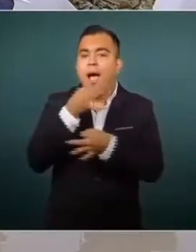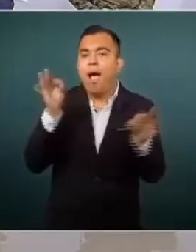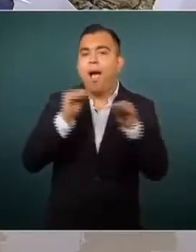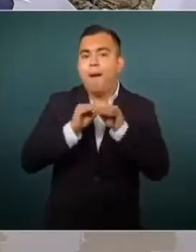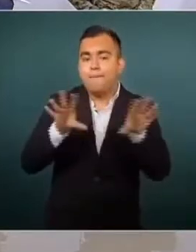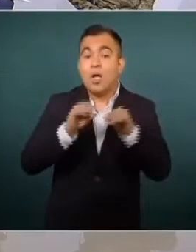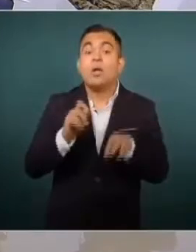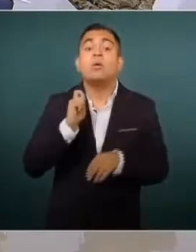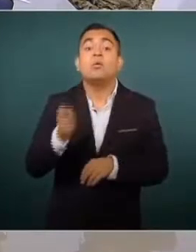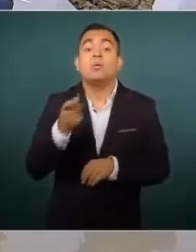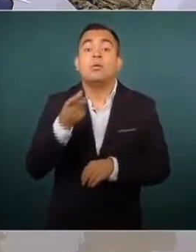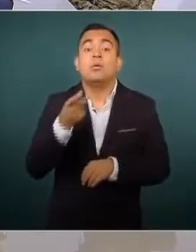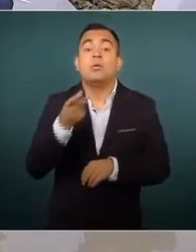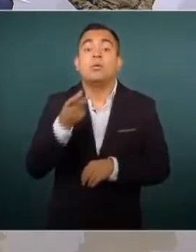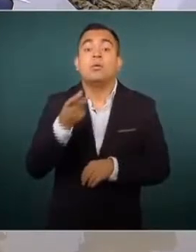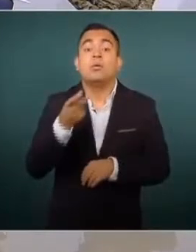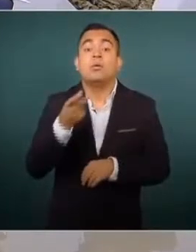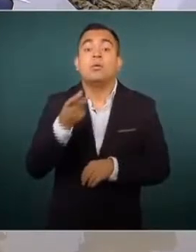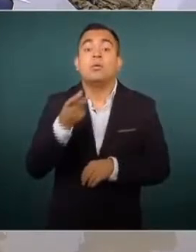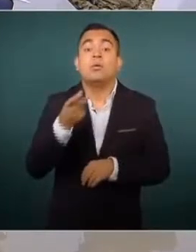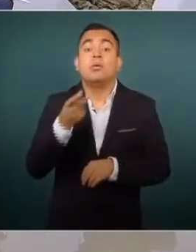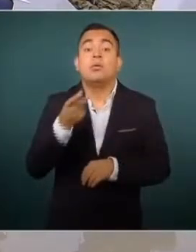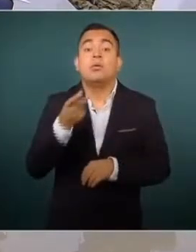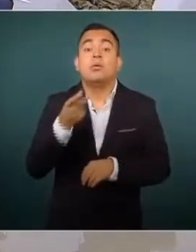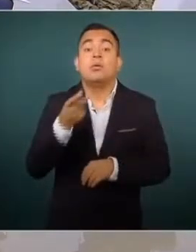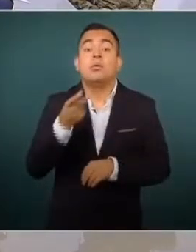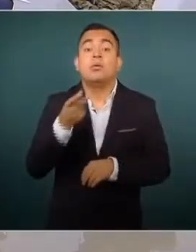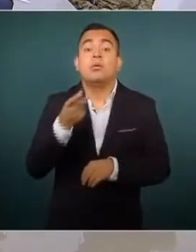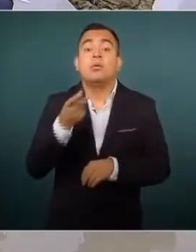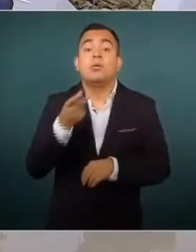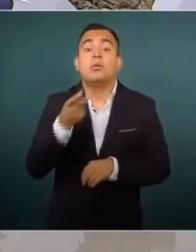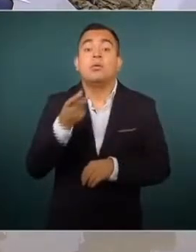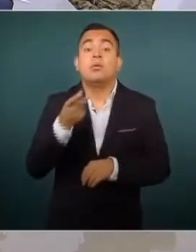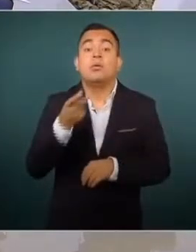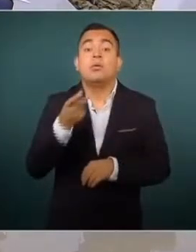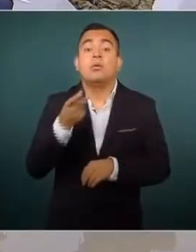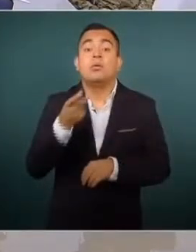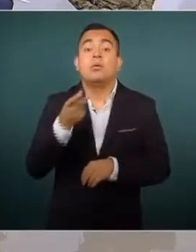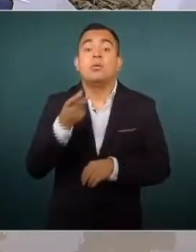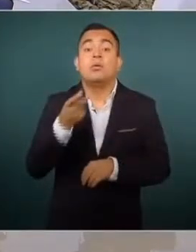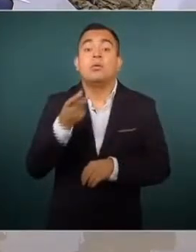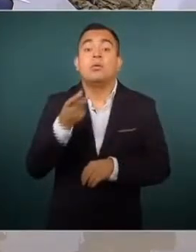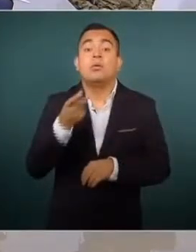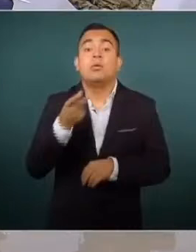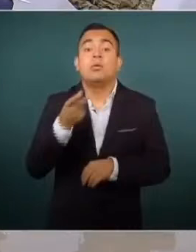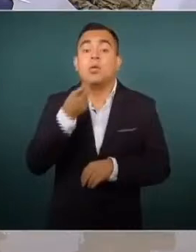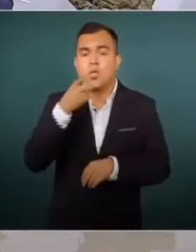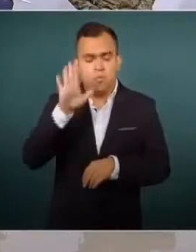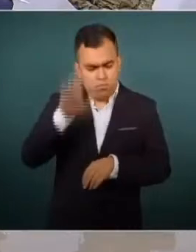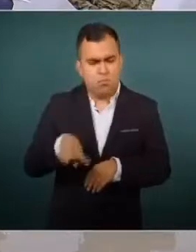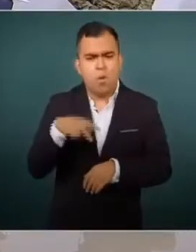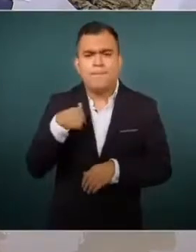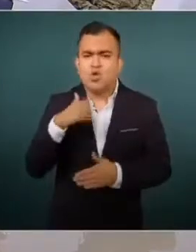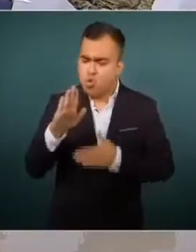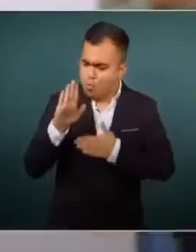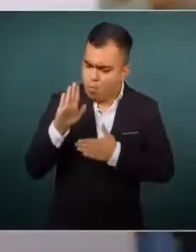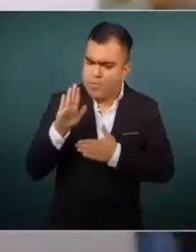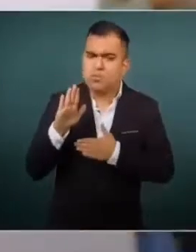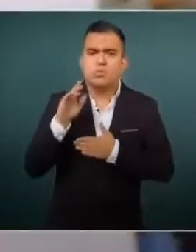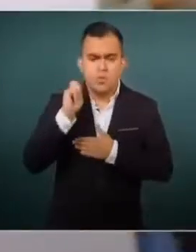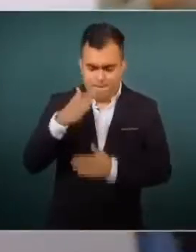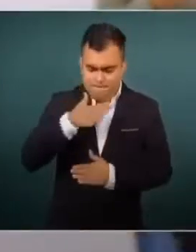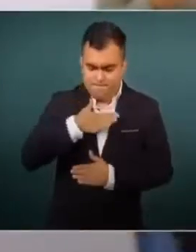mi compromiso es puntual. he says, my commitment is pointed or punctual. No va a haber en